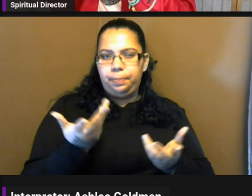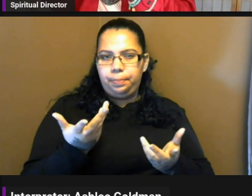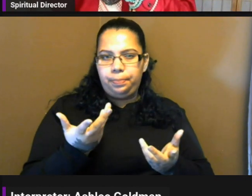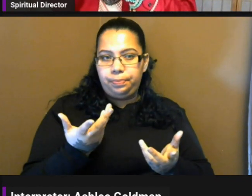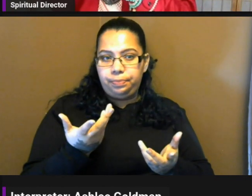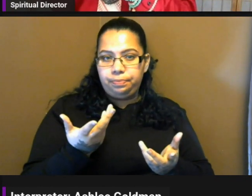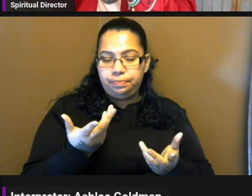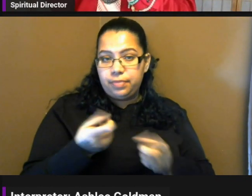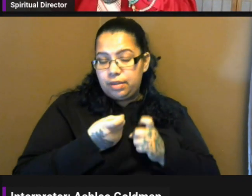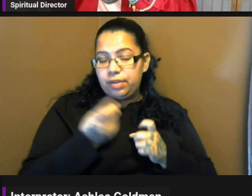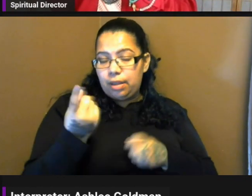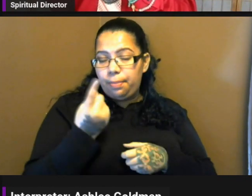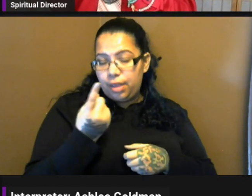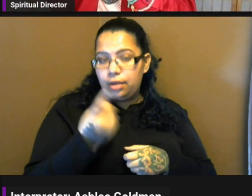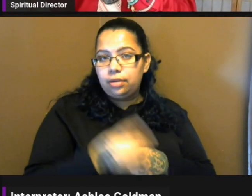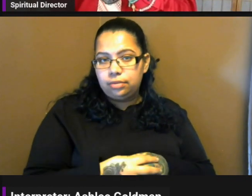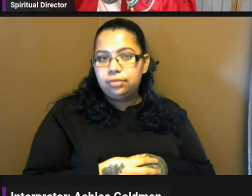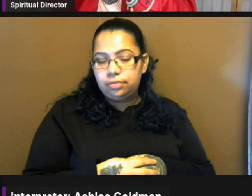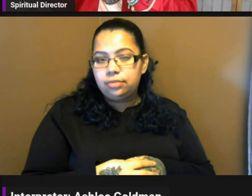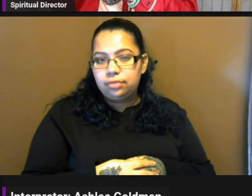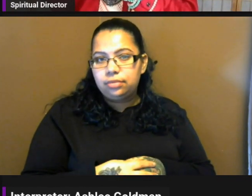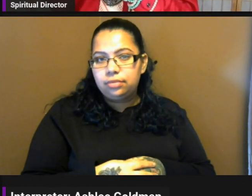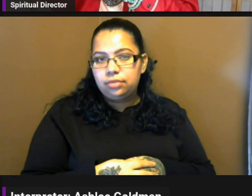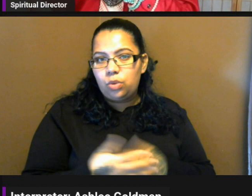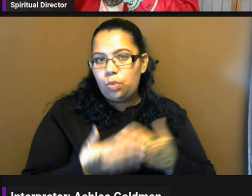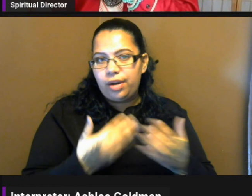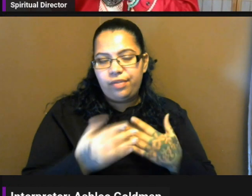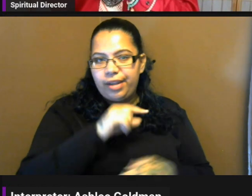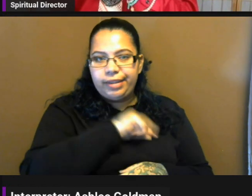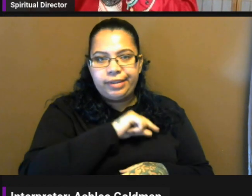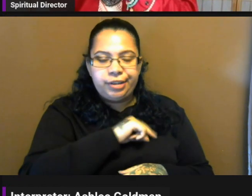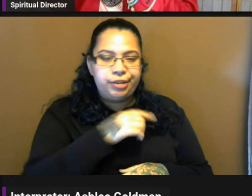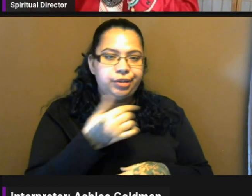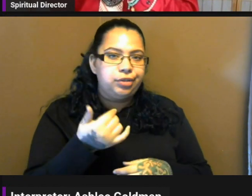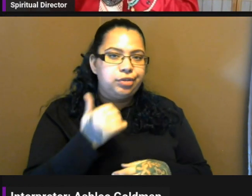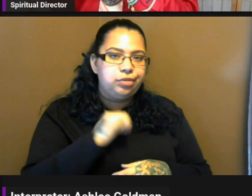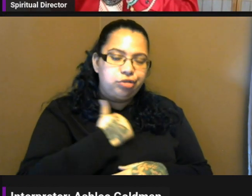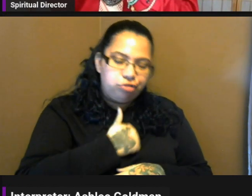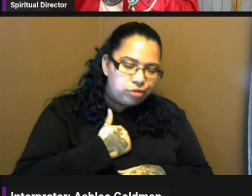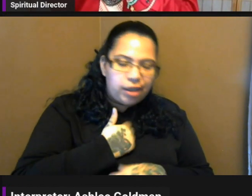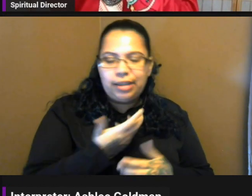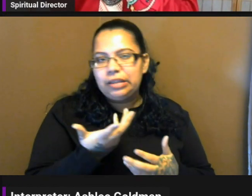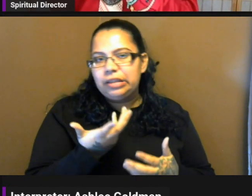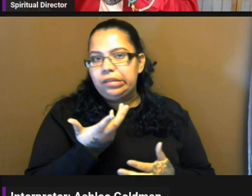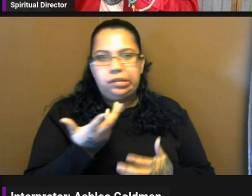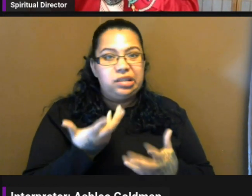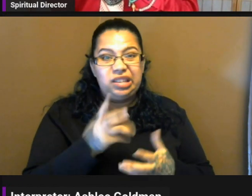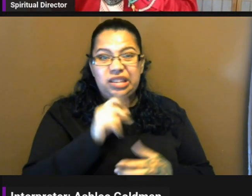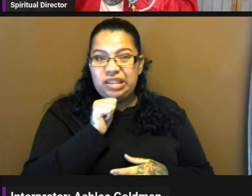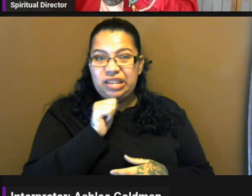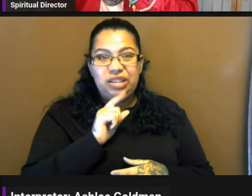It's giving us something. What is whatever that guilt, the shame, the regret? I'm not ready to let it